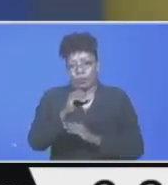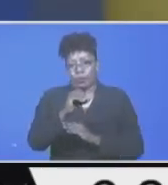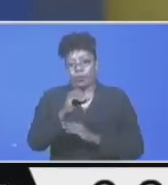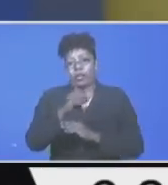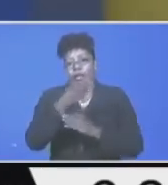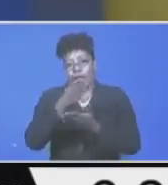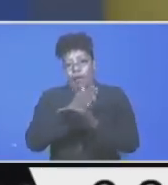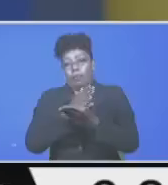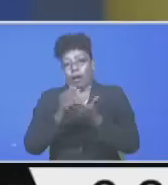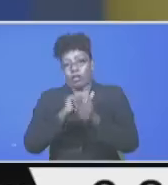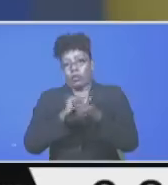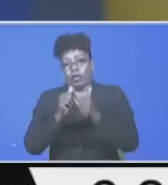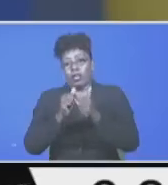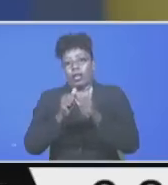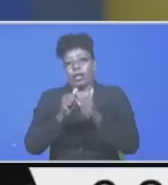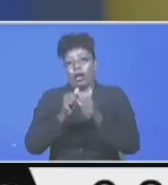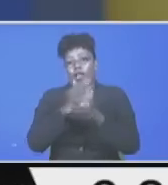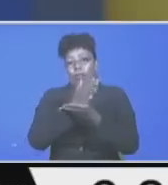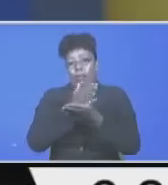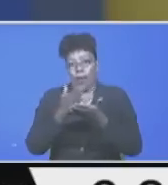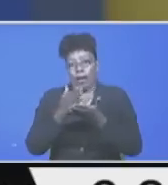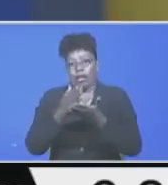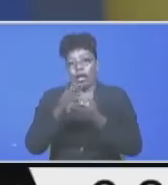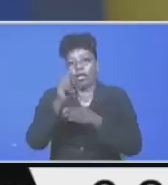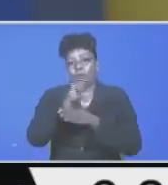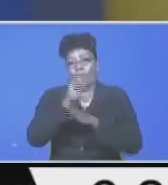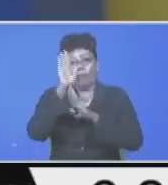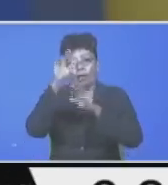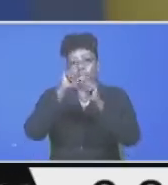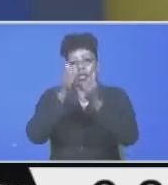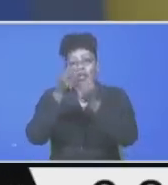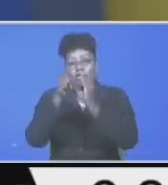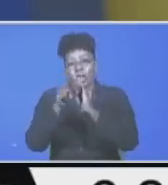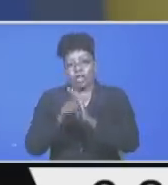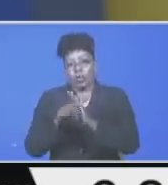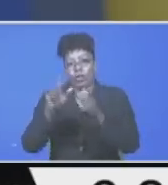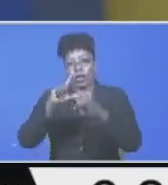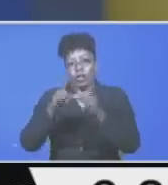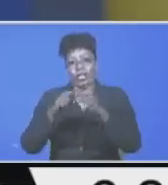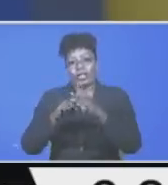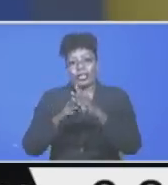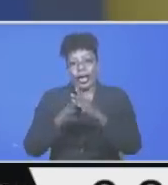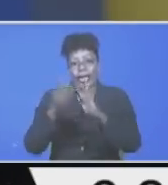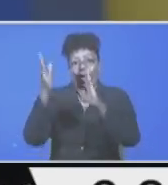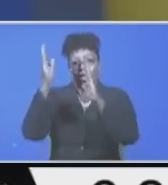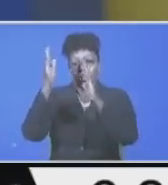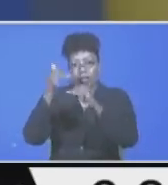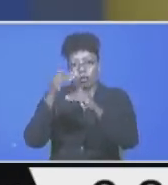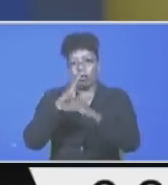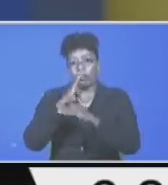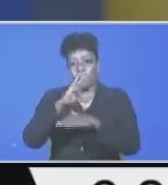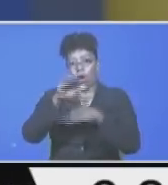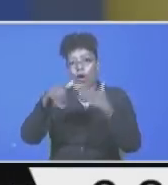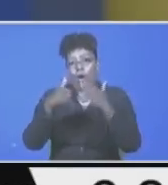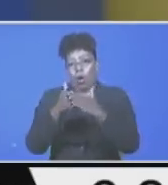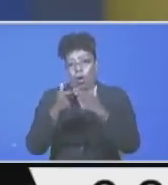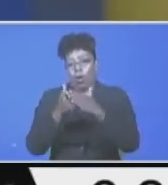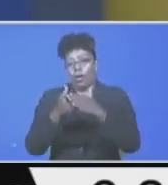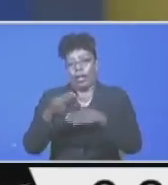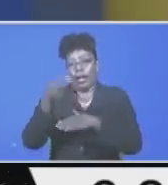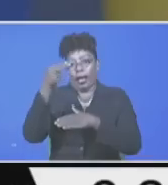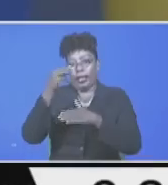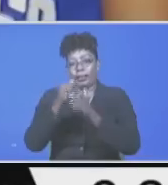also a part of the New Providence Basketball Association. And when the local league gets underway, expectations will be at an all-time